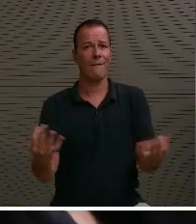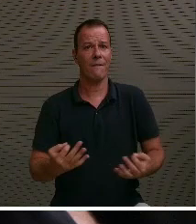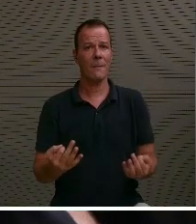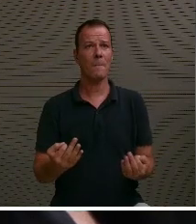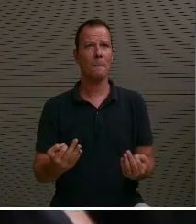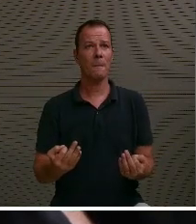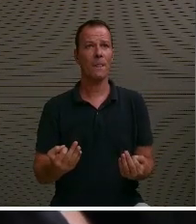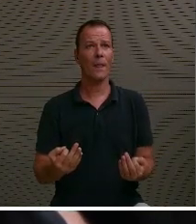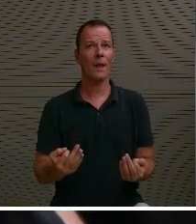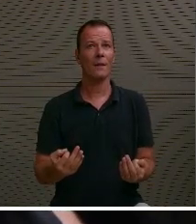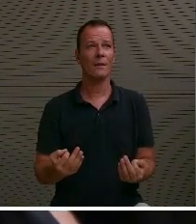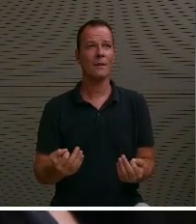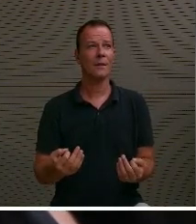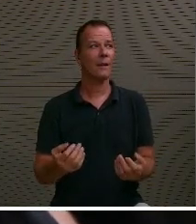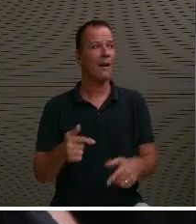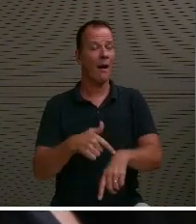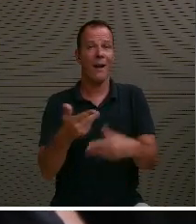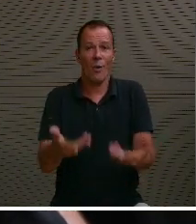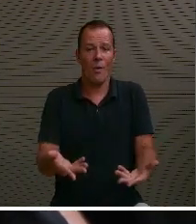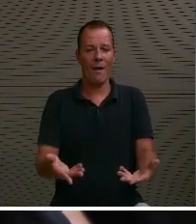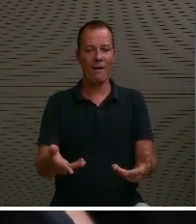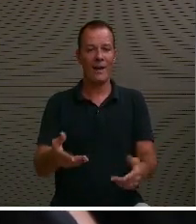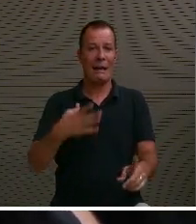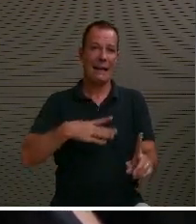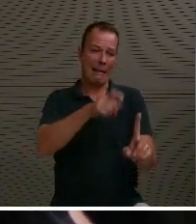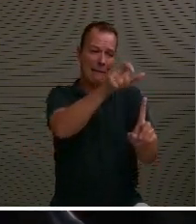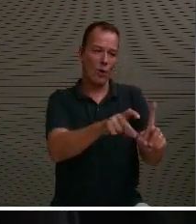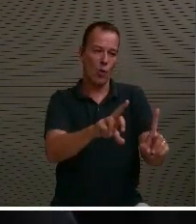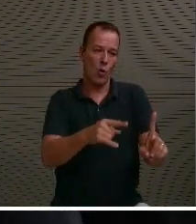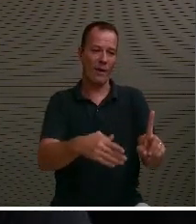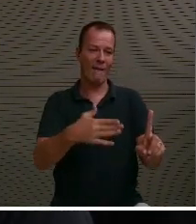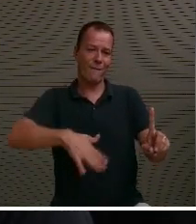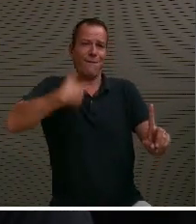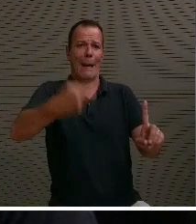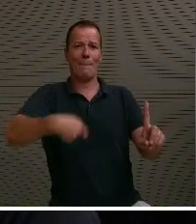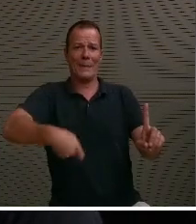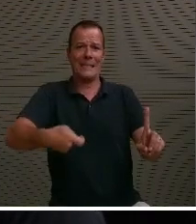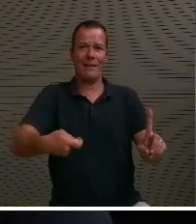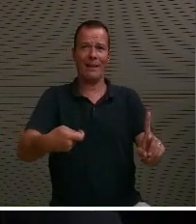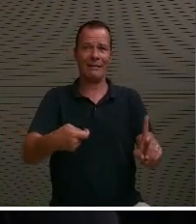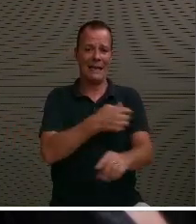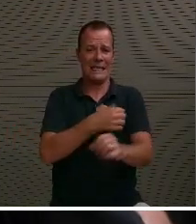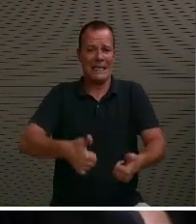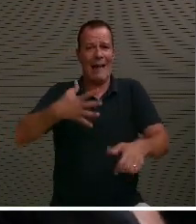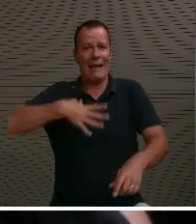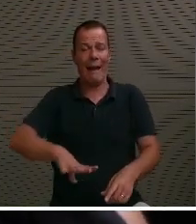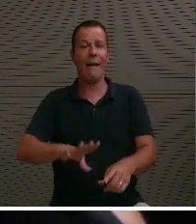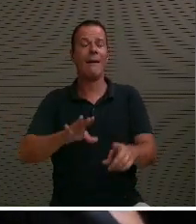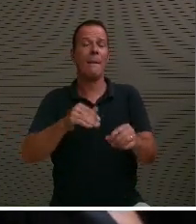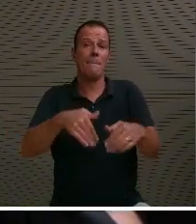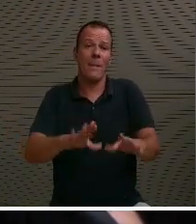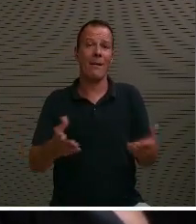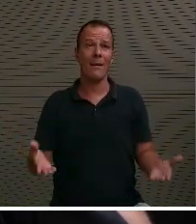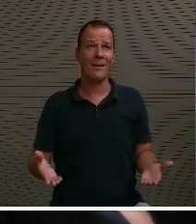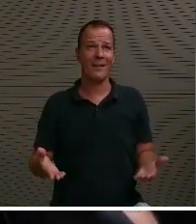that now they want him to be the president of the town. So it's incredible, but it